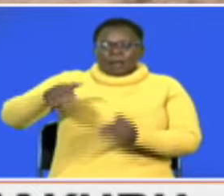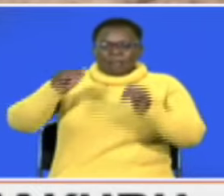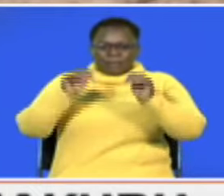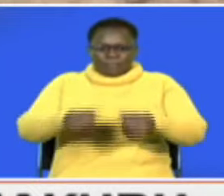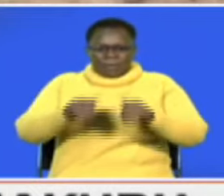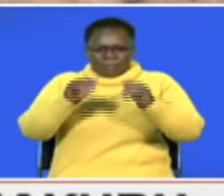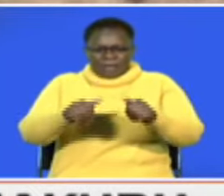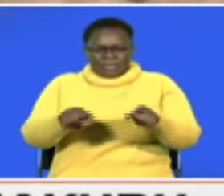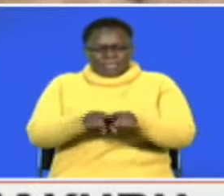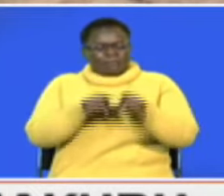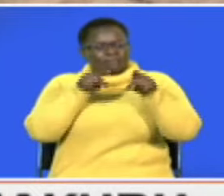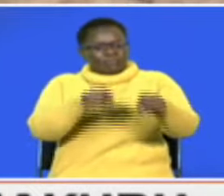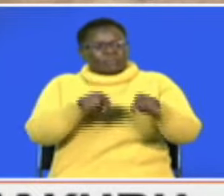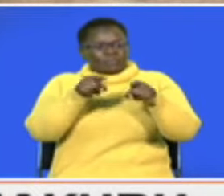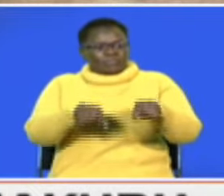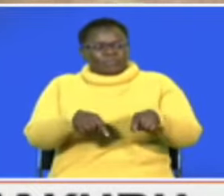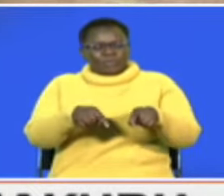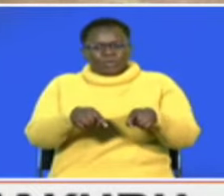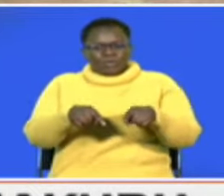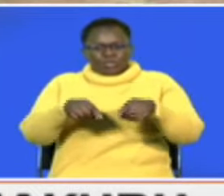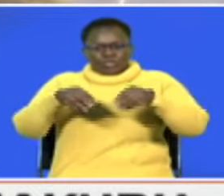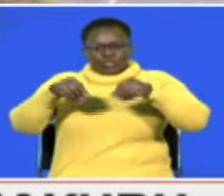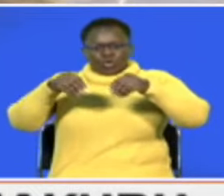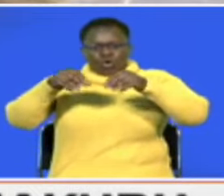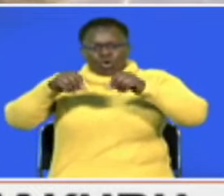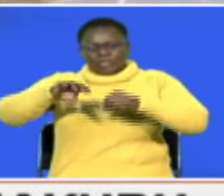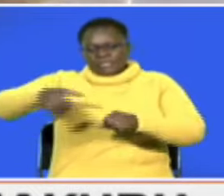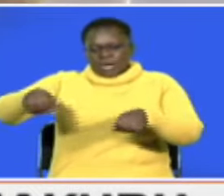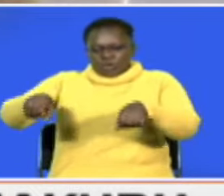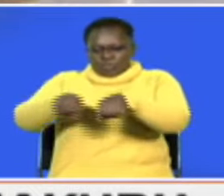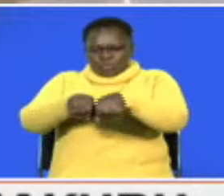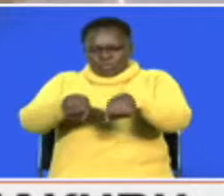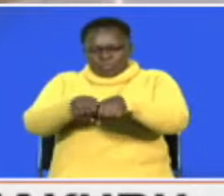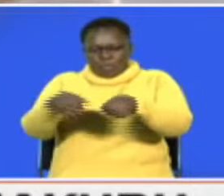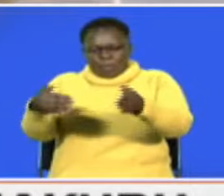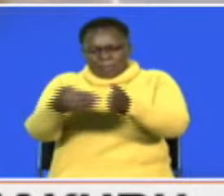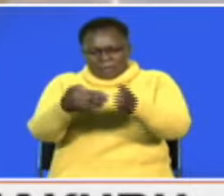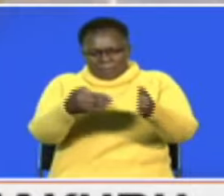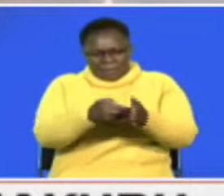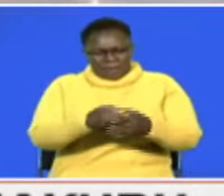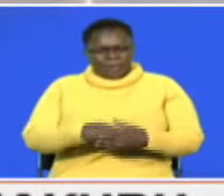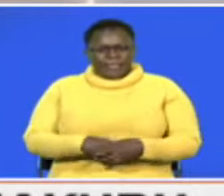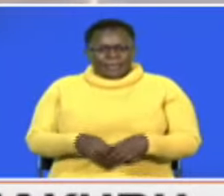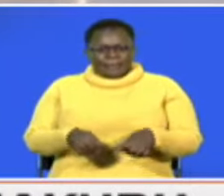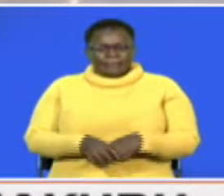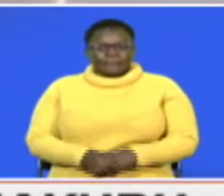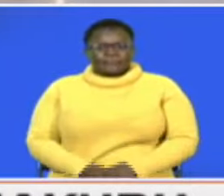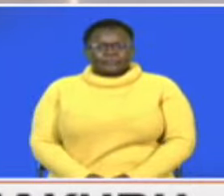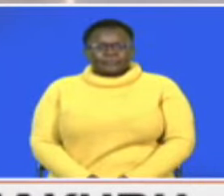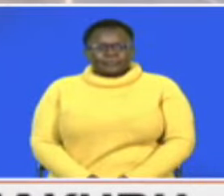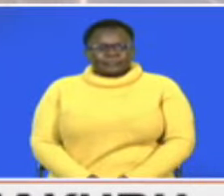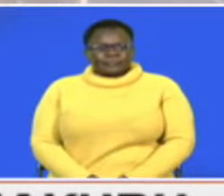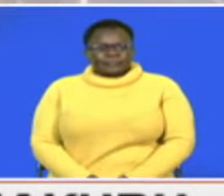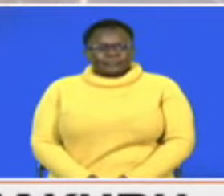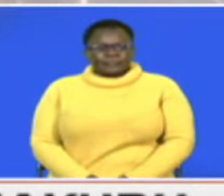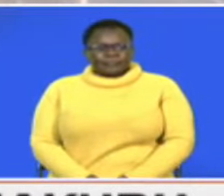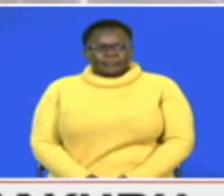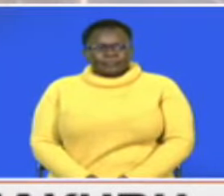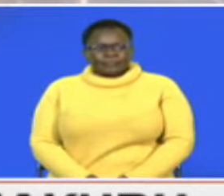has also been blamed for the heavy siltation of the city's drainage systems. Ken Gashuhi, KTN